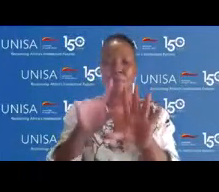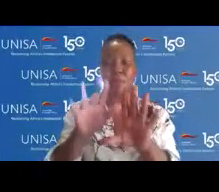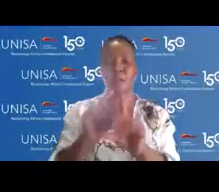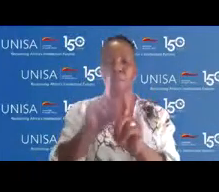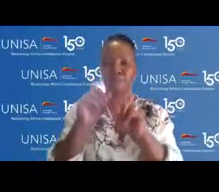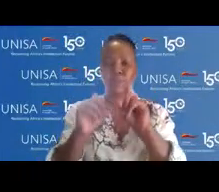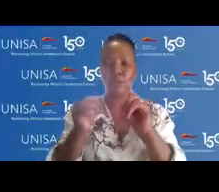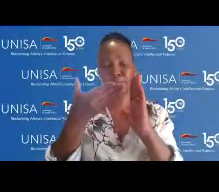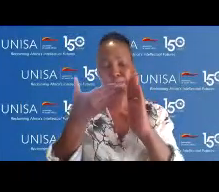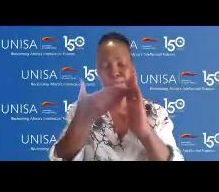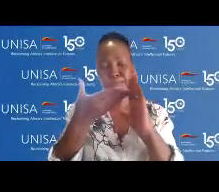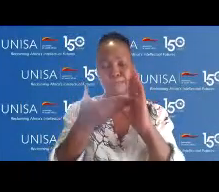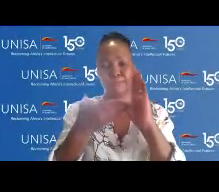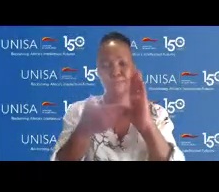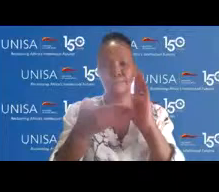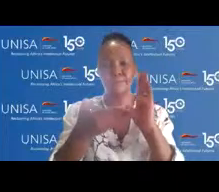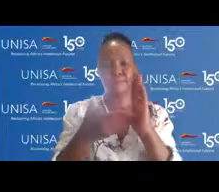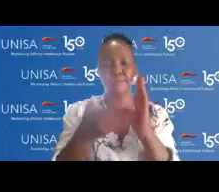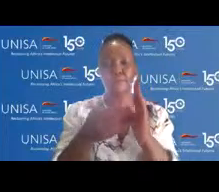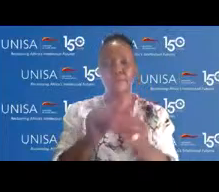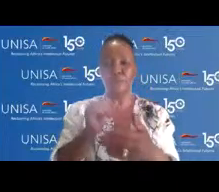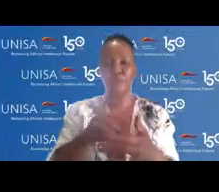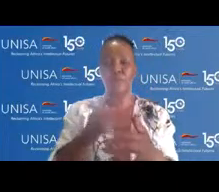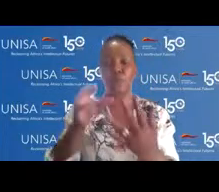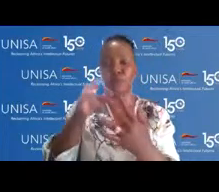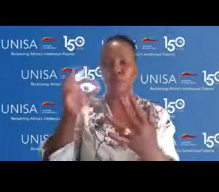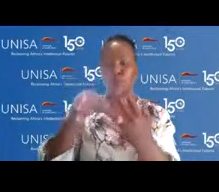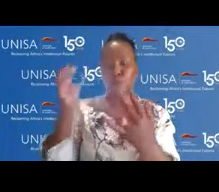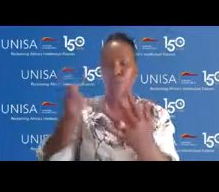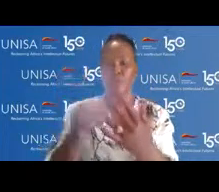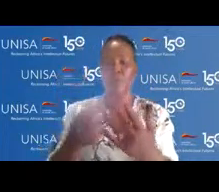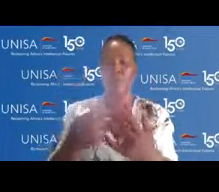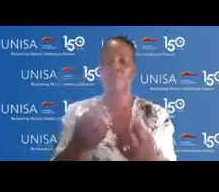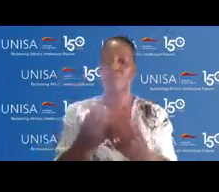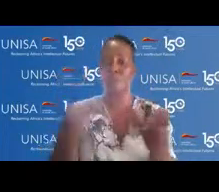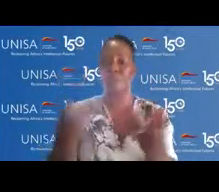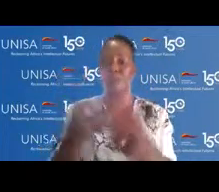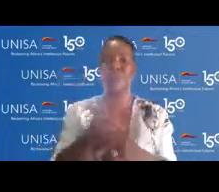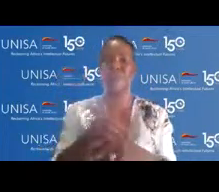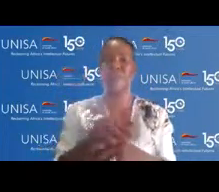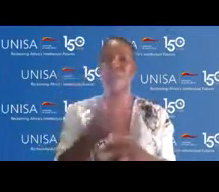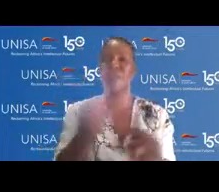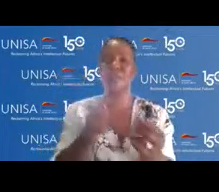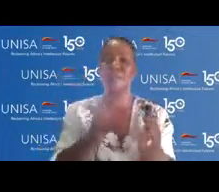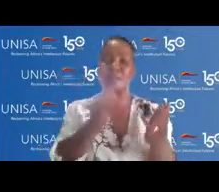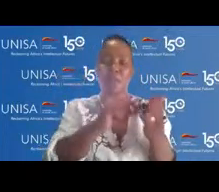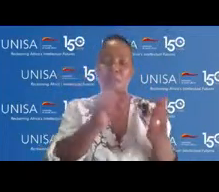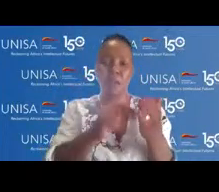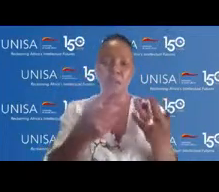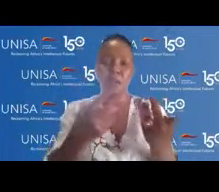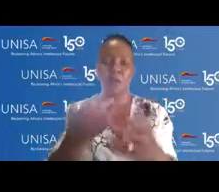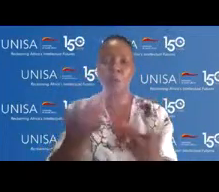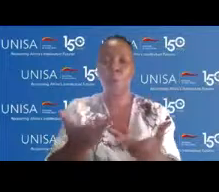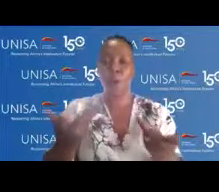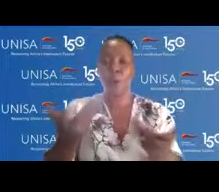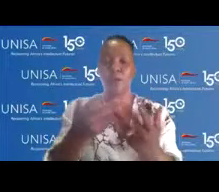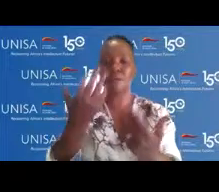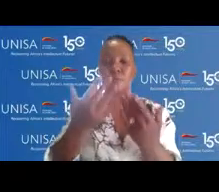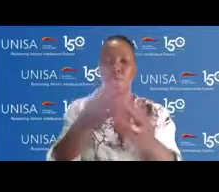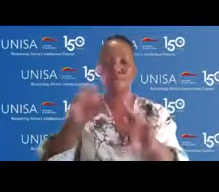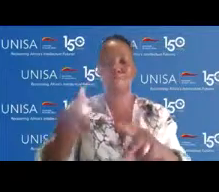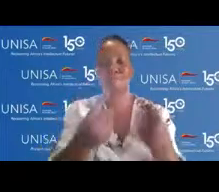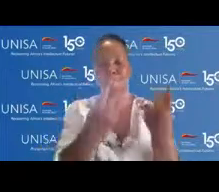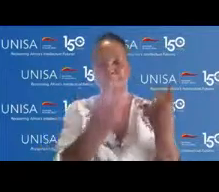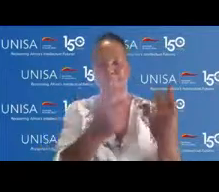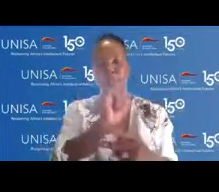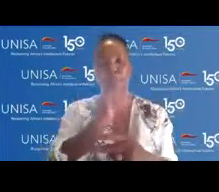all multiple choice. Then there's also a reflective journal where you can basically reflect on your own journey.